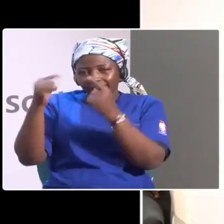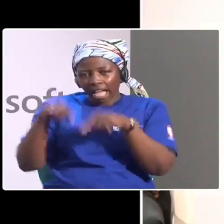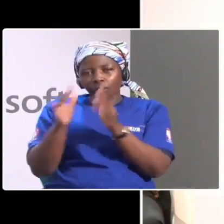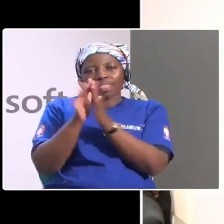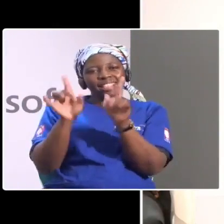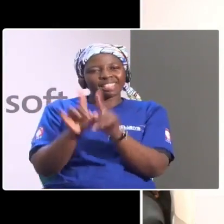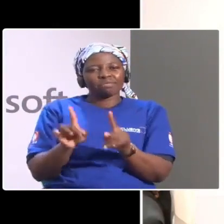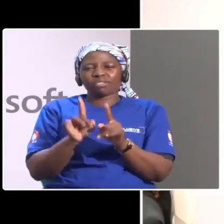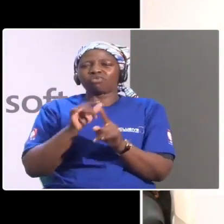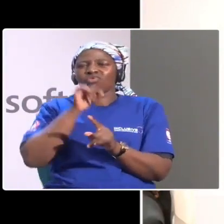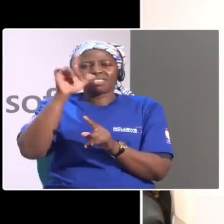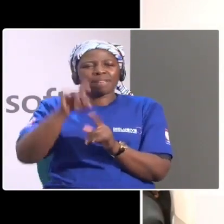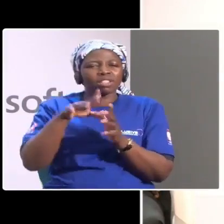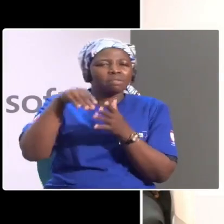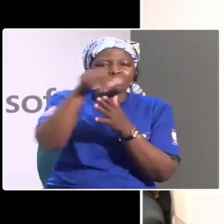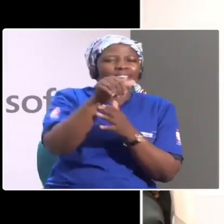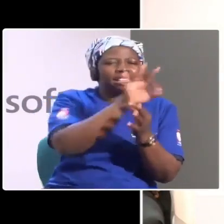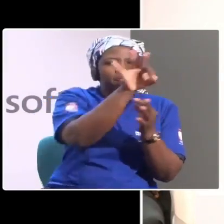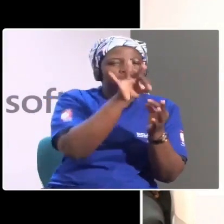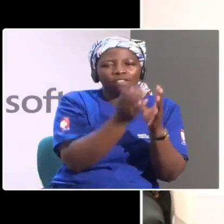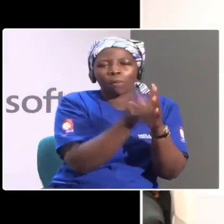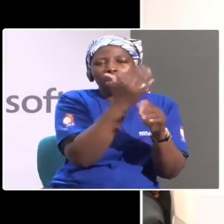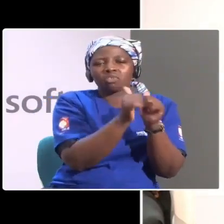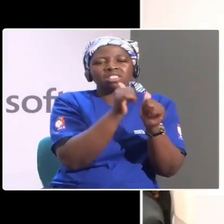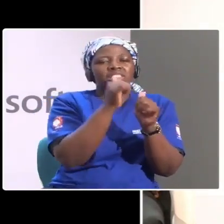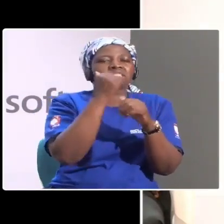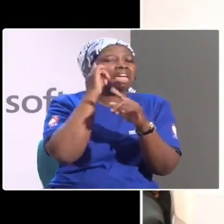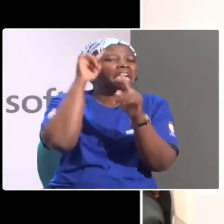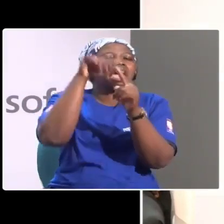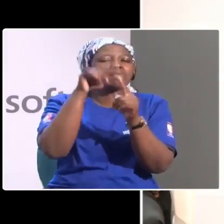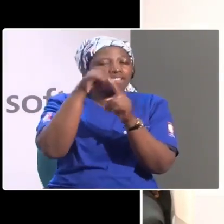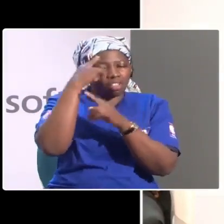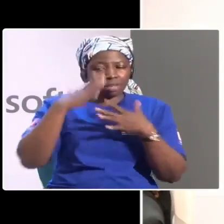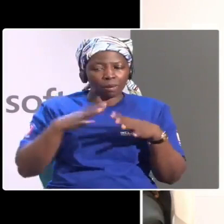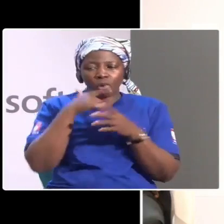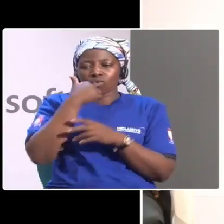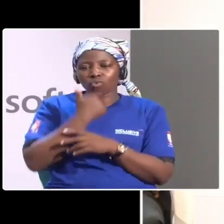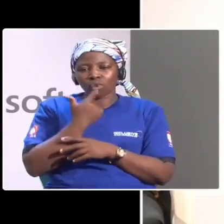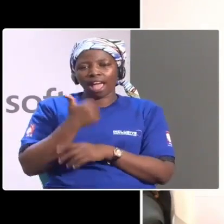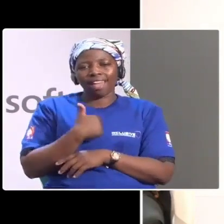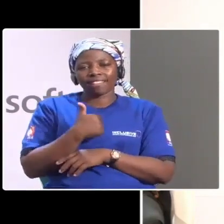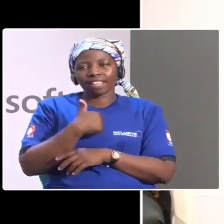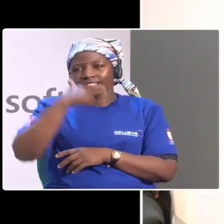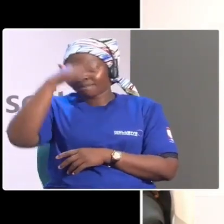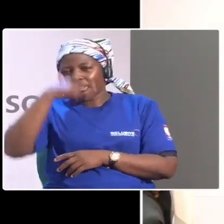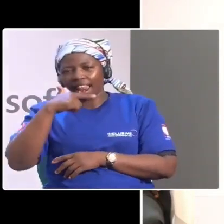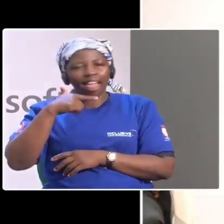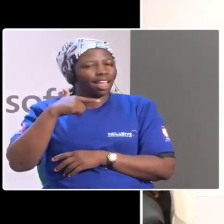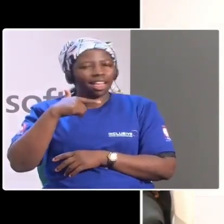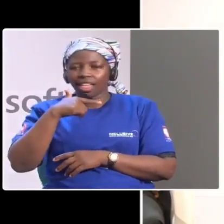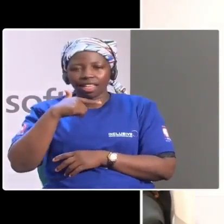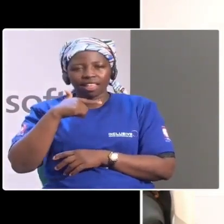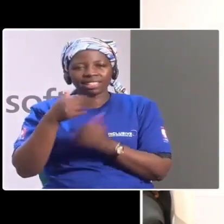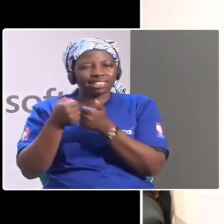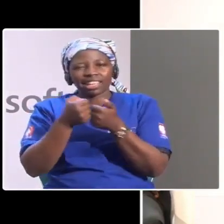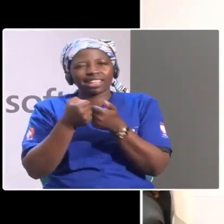You don't have to go buy a specific product that is meant for the people who are having a vision challenges,